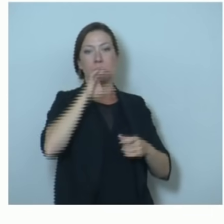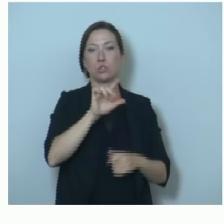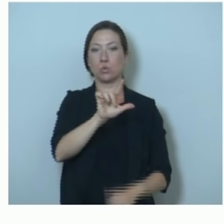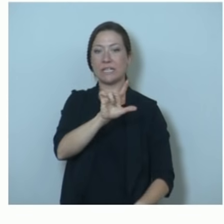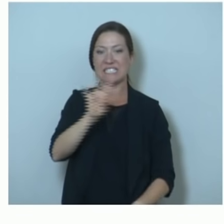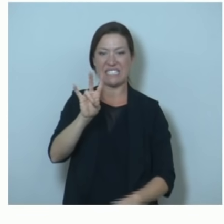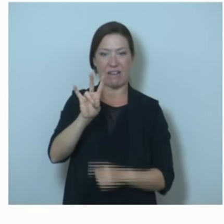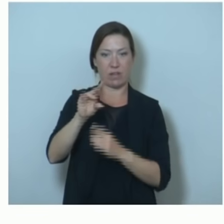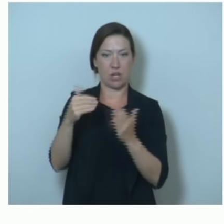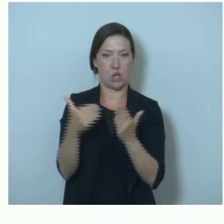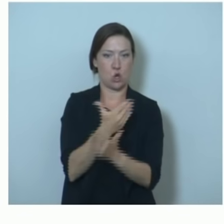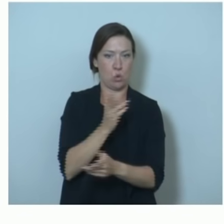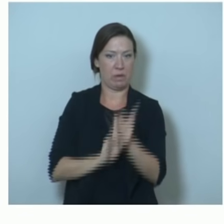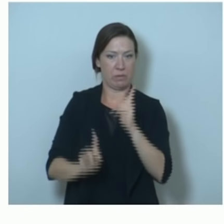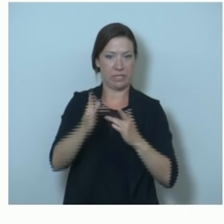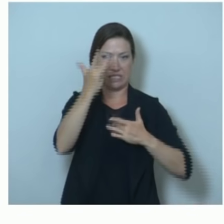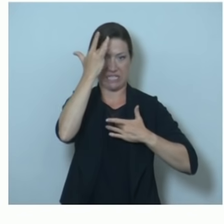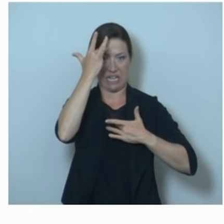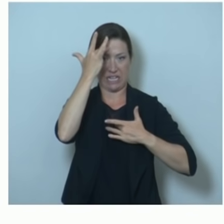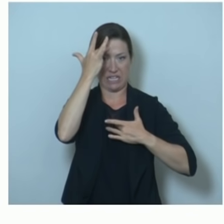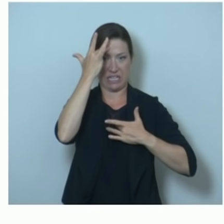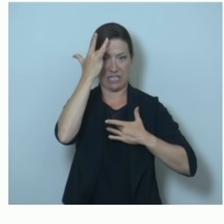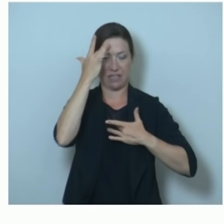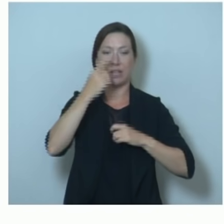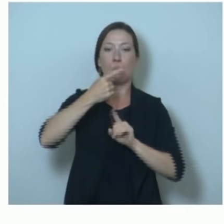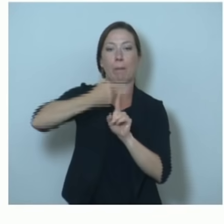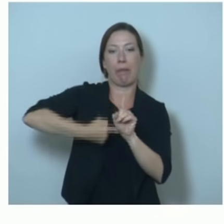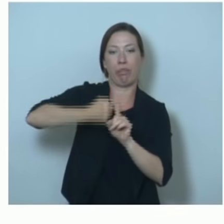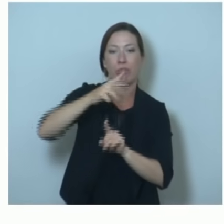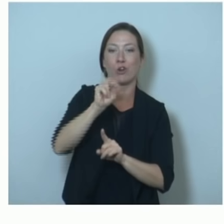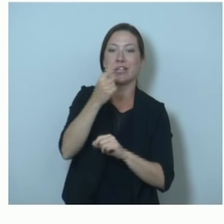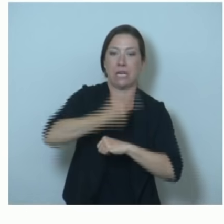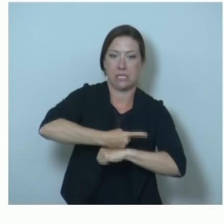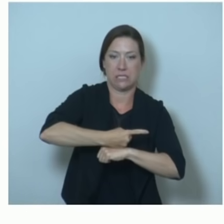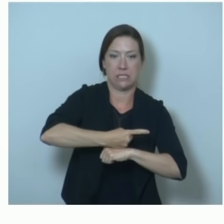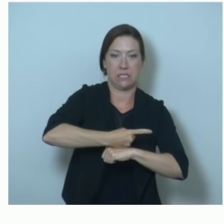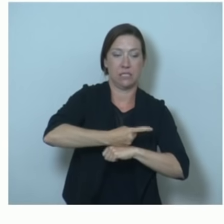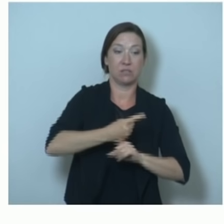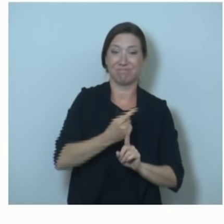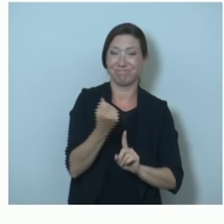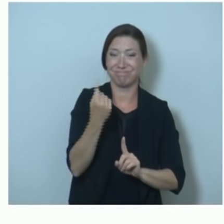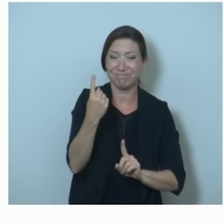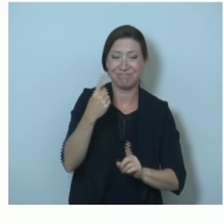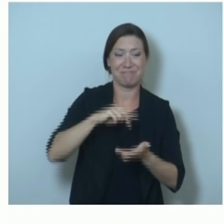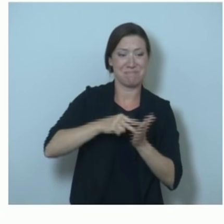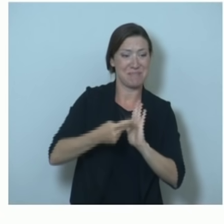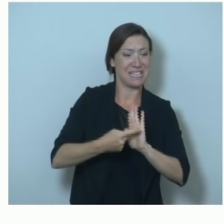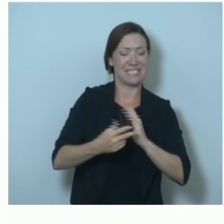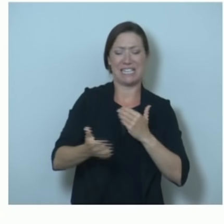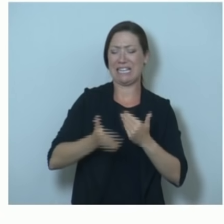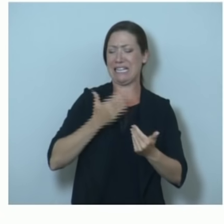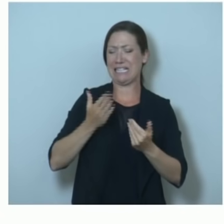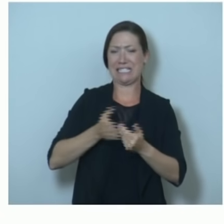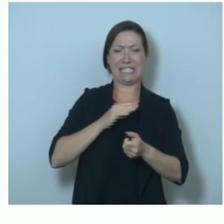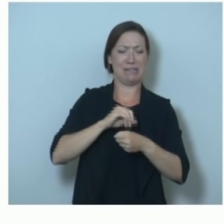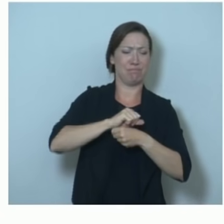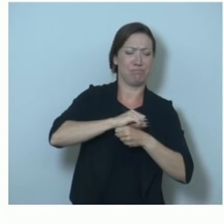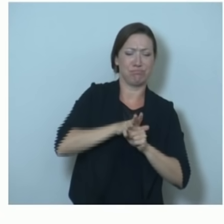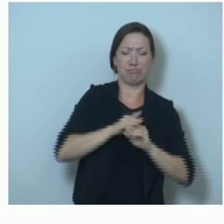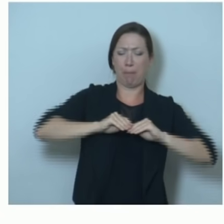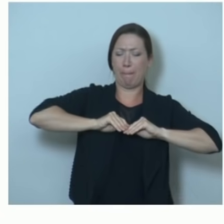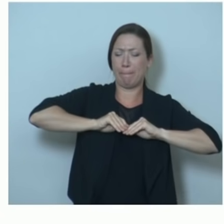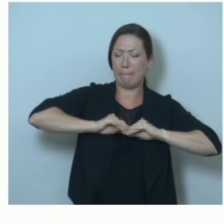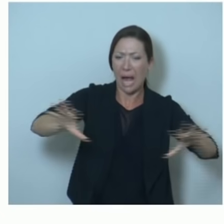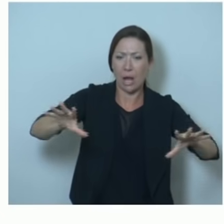so again, this virus is very contagious. It spreads very rapidly, and the value of